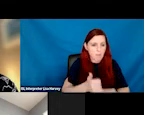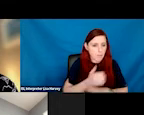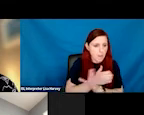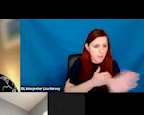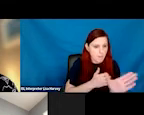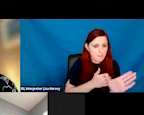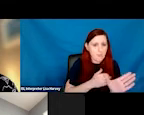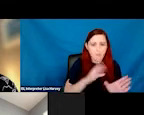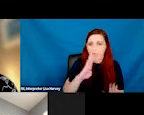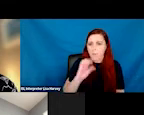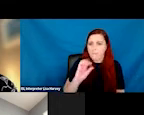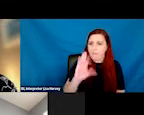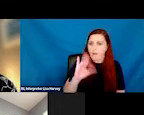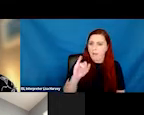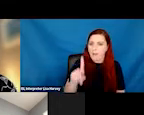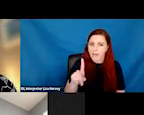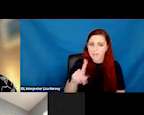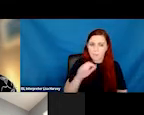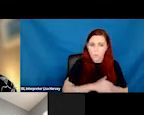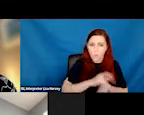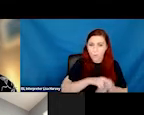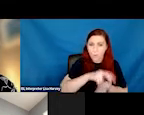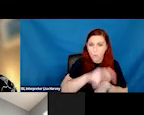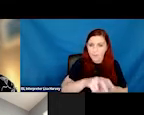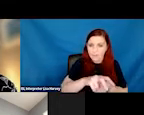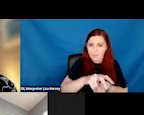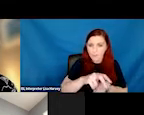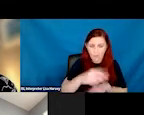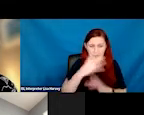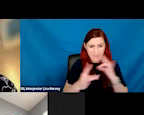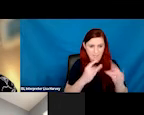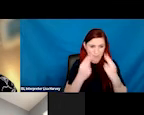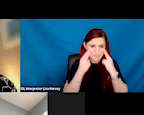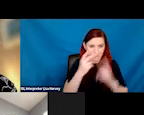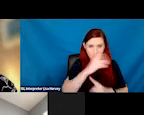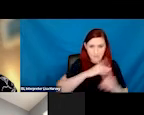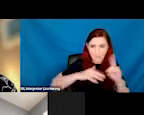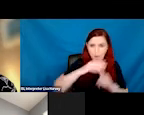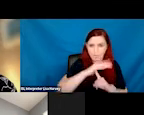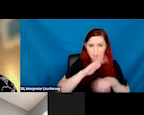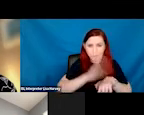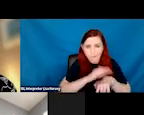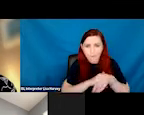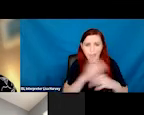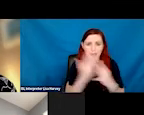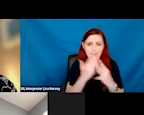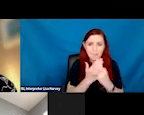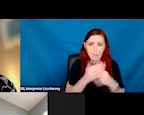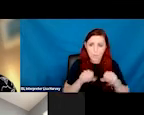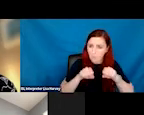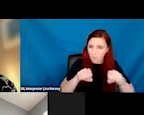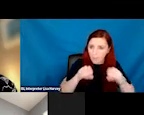have these bogland walkways, which have made our natural environment so much more accessible to buggies